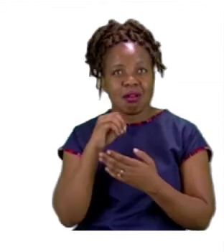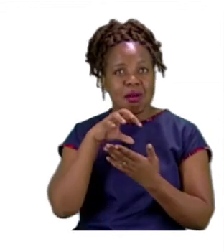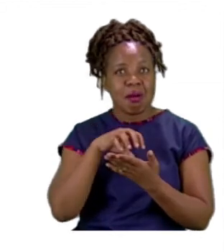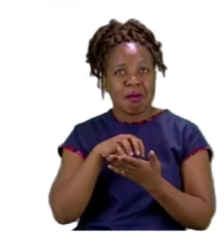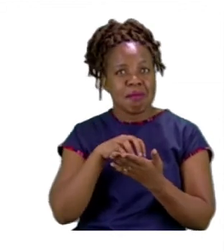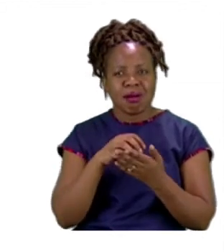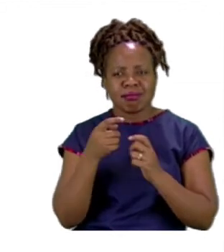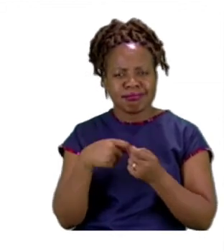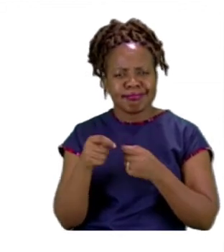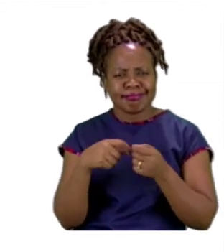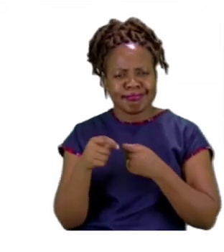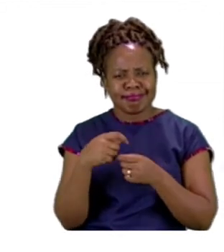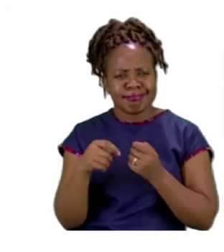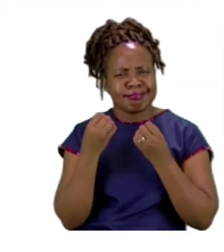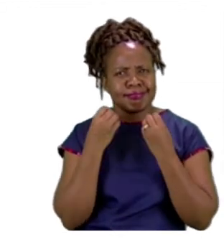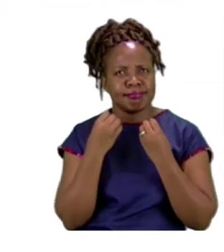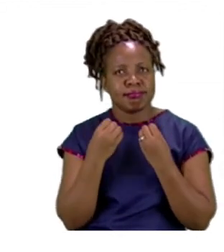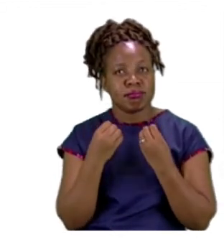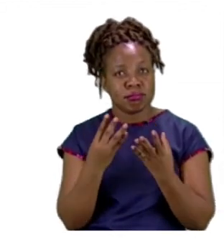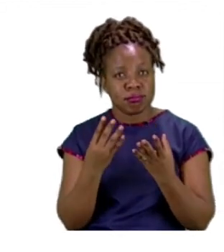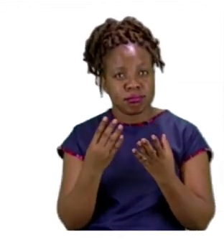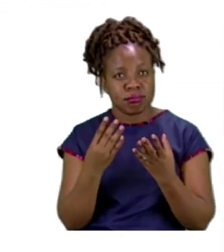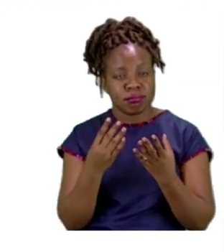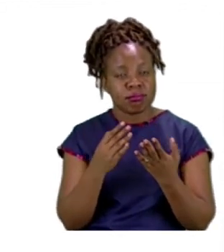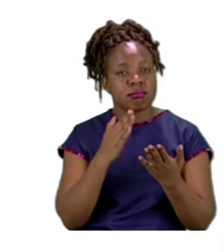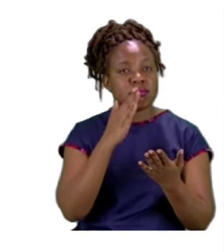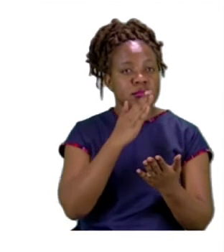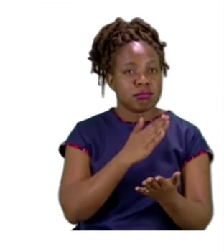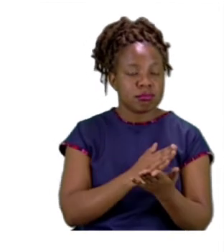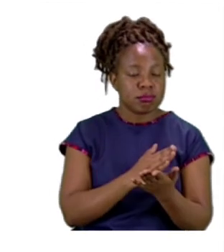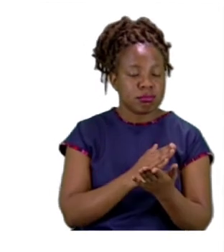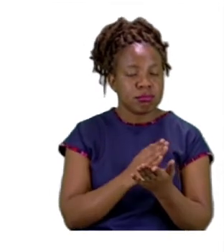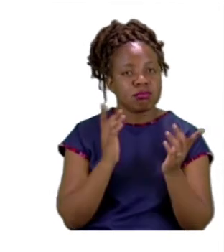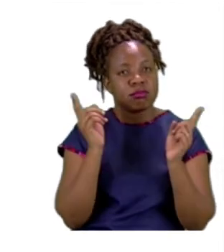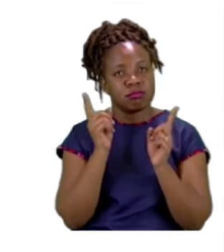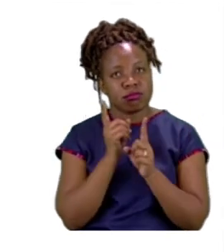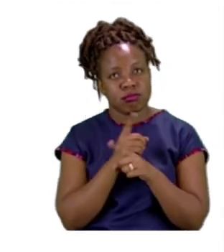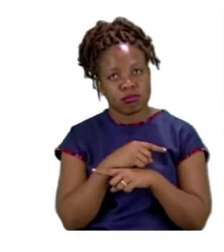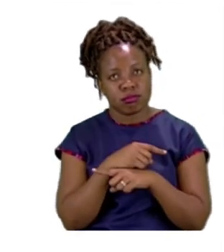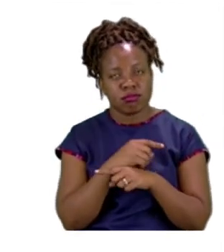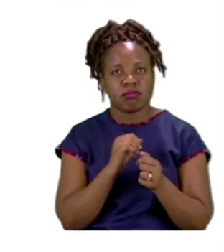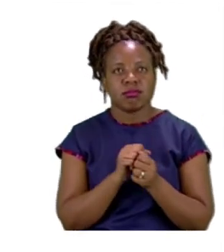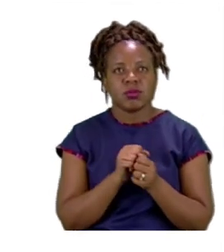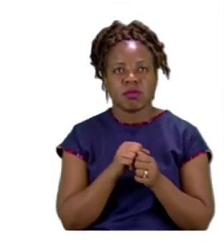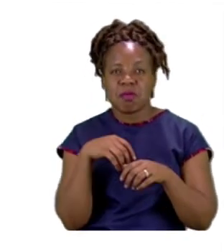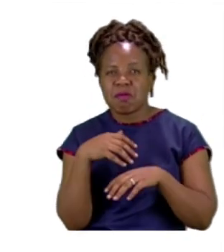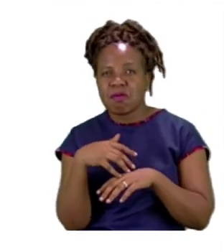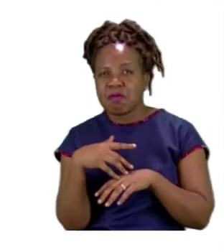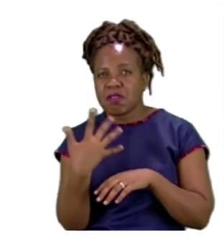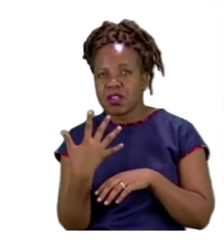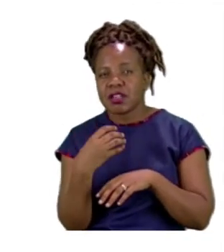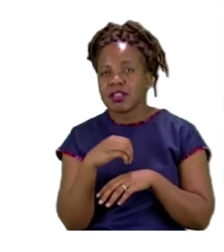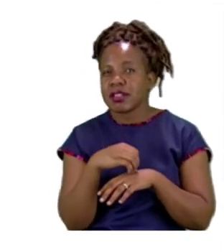or is that false? So we need to first look at the last 2 days. Now